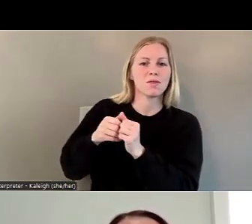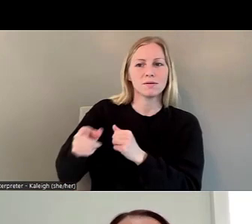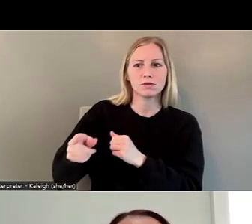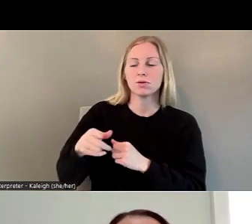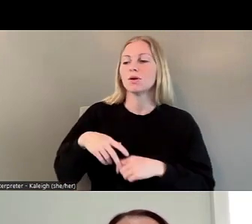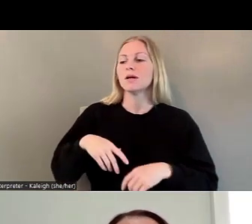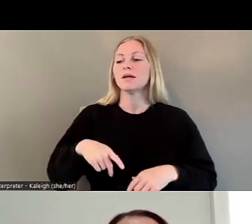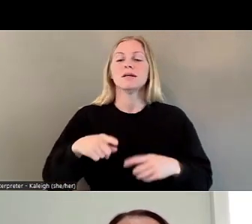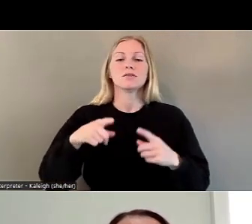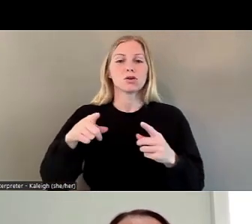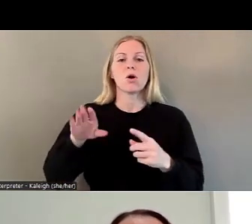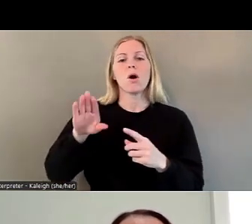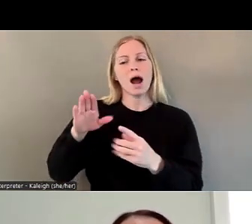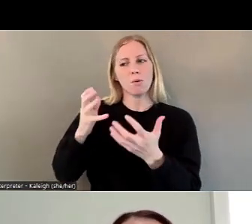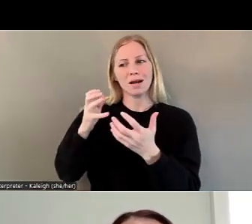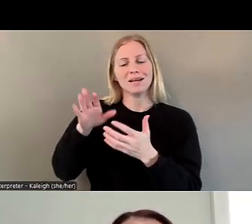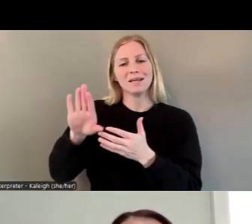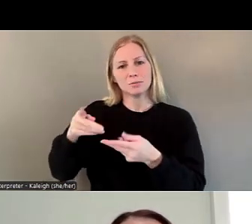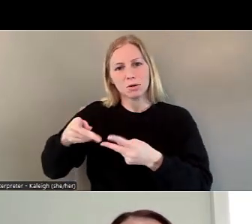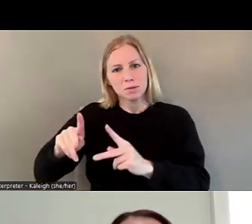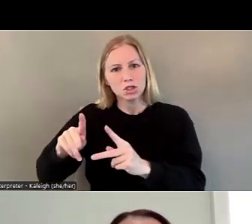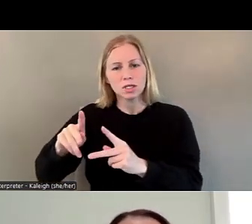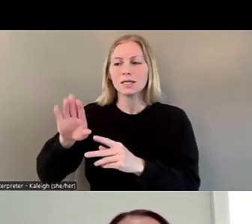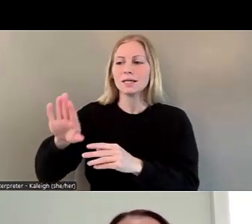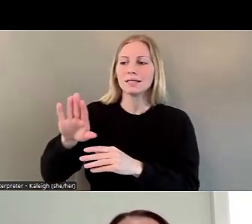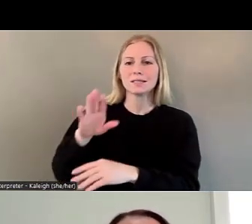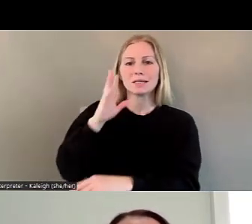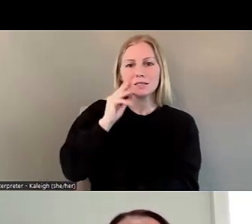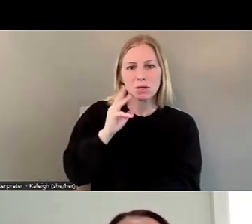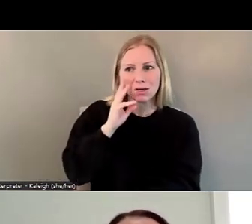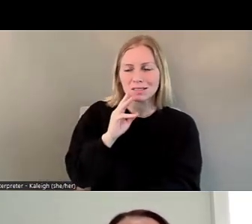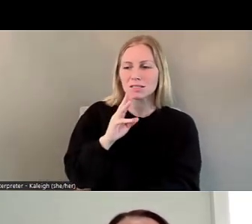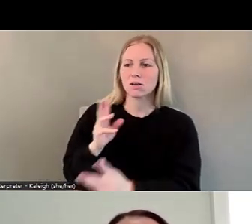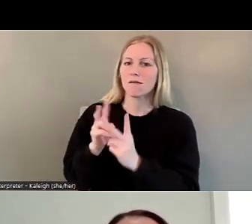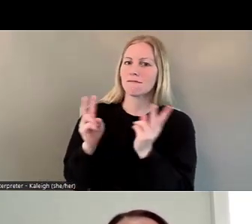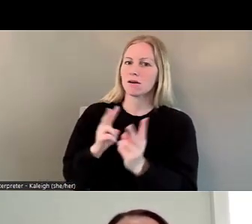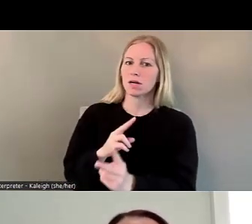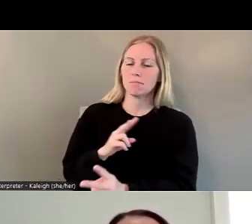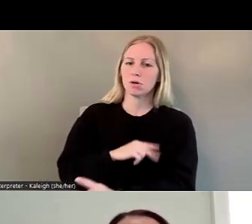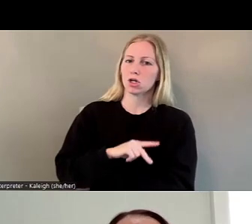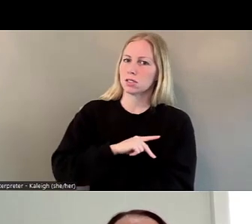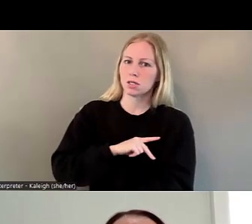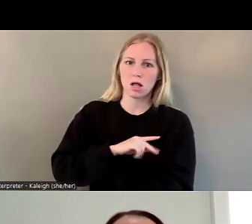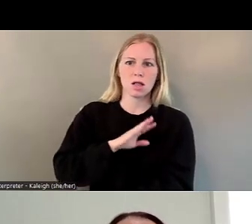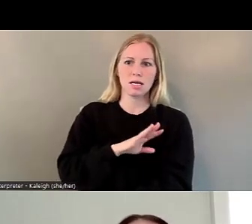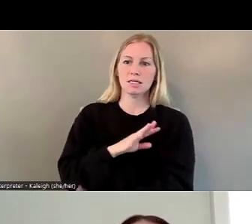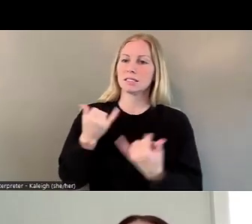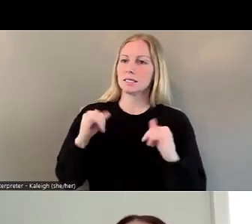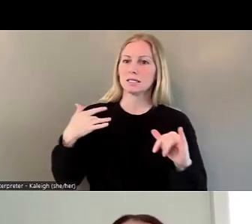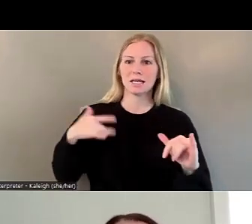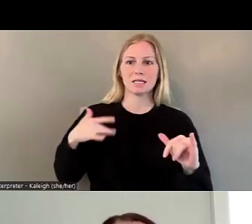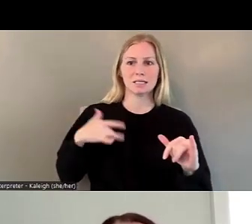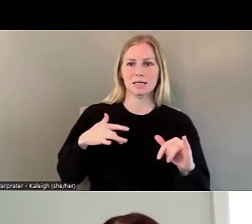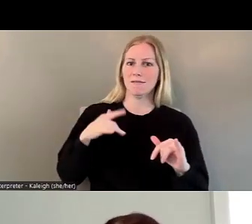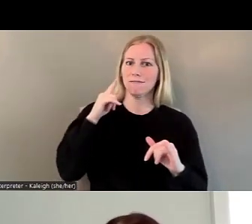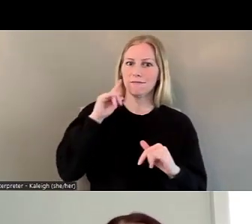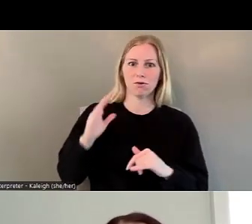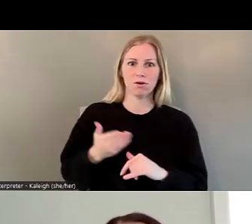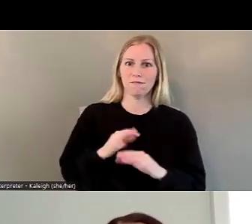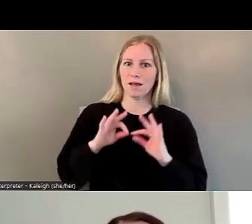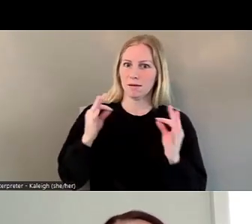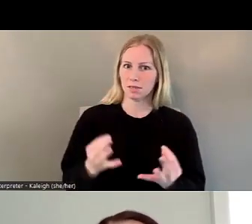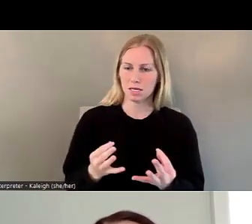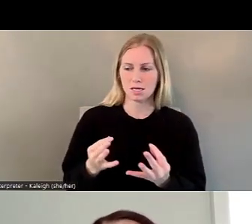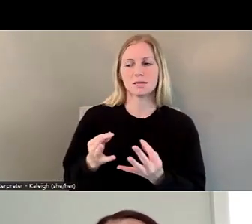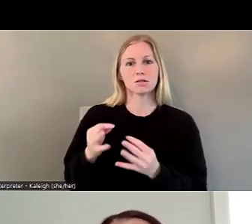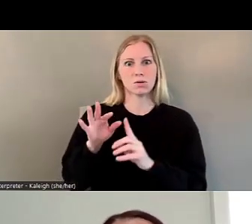permission. His experiences are very personal and still sensitive for our family, particularly for Cole. But he did say it was